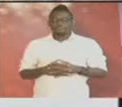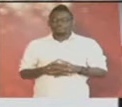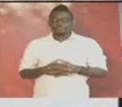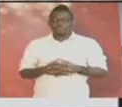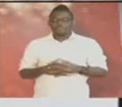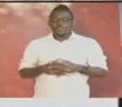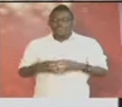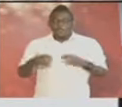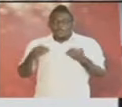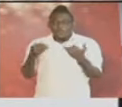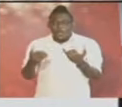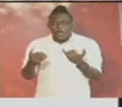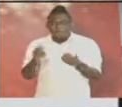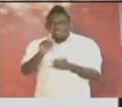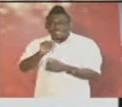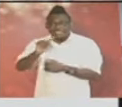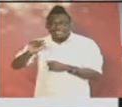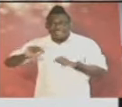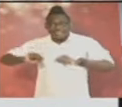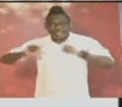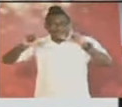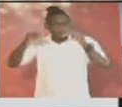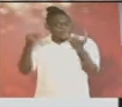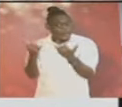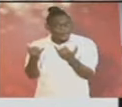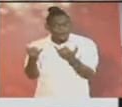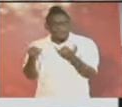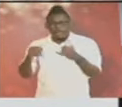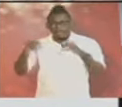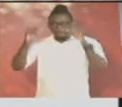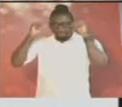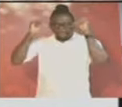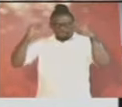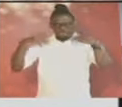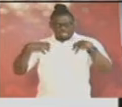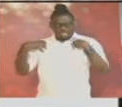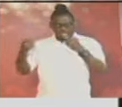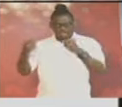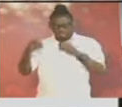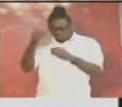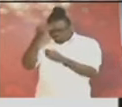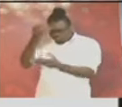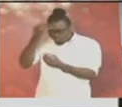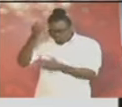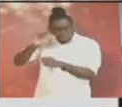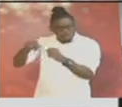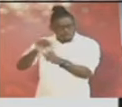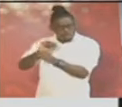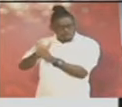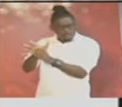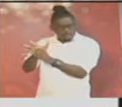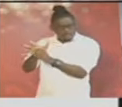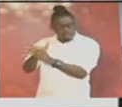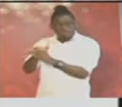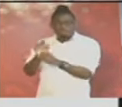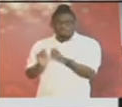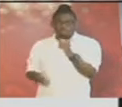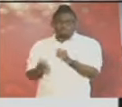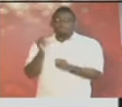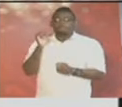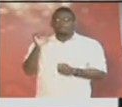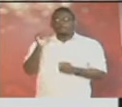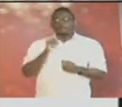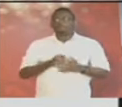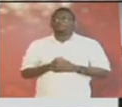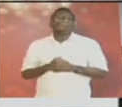This is TTT Live. I'm DK Roster. The Ministry of Health is giving an update on the status of COVID-19 in Trinidad and Tobago. We're bringing